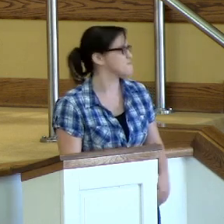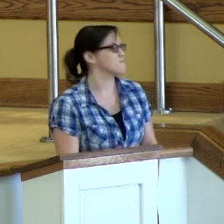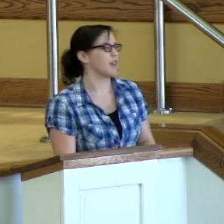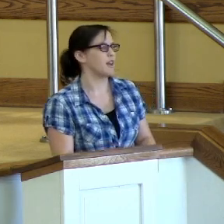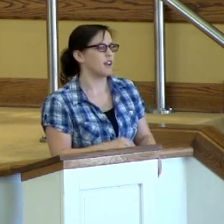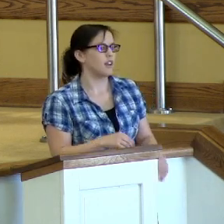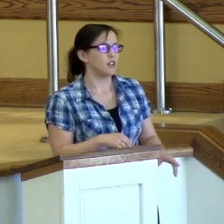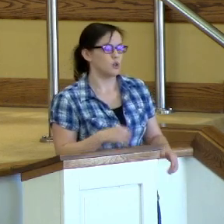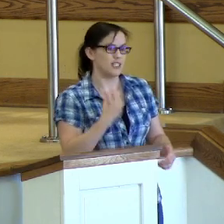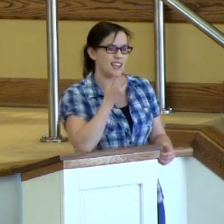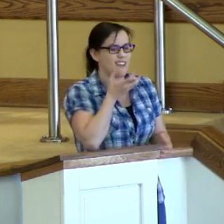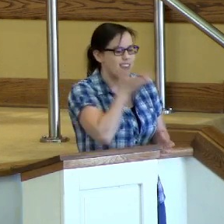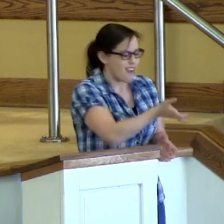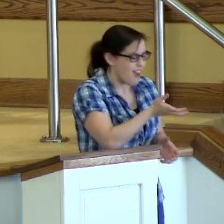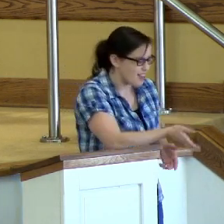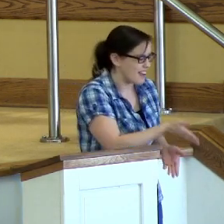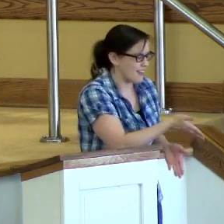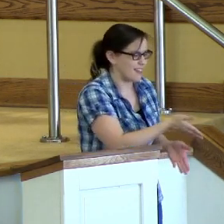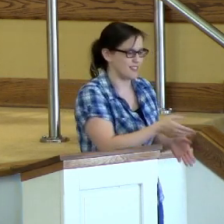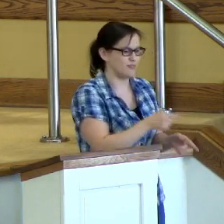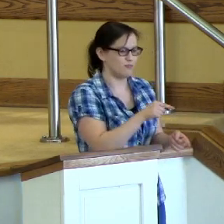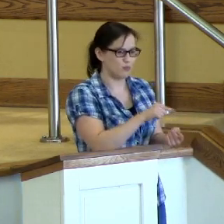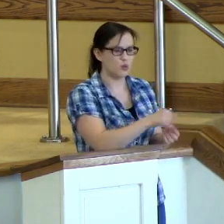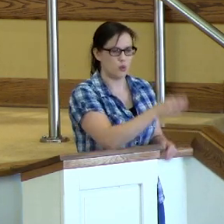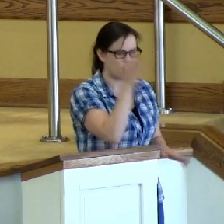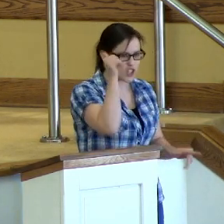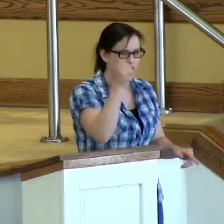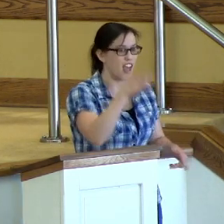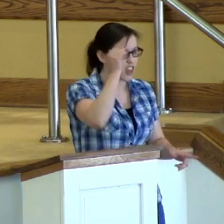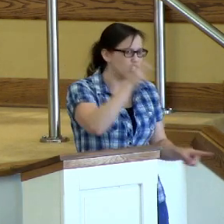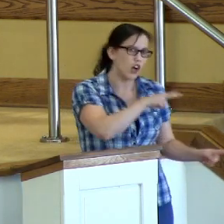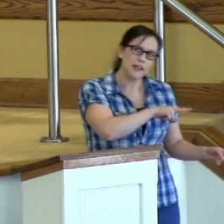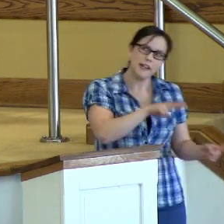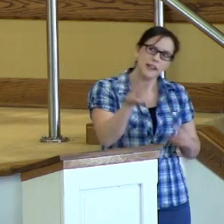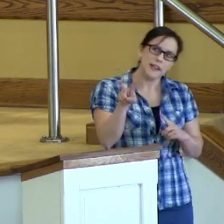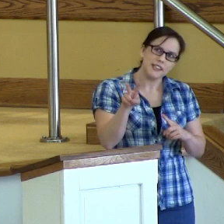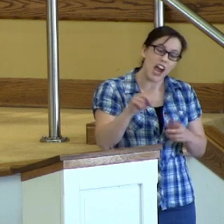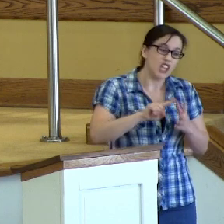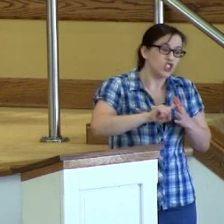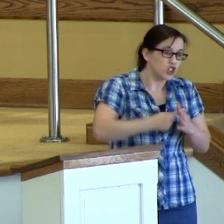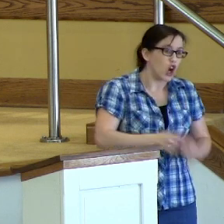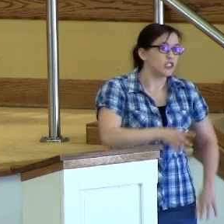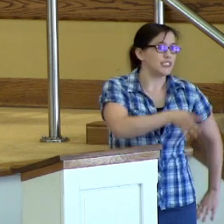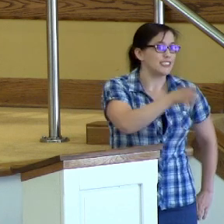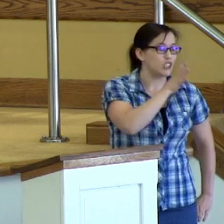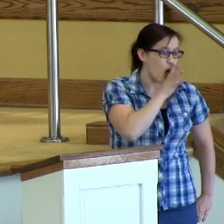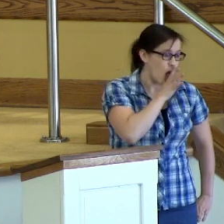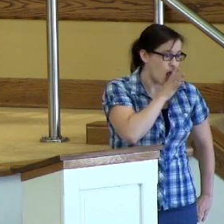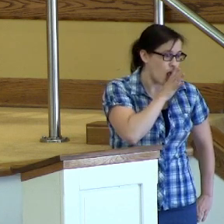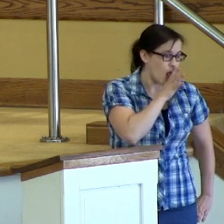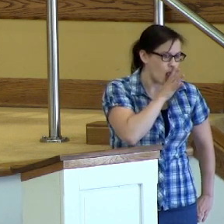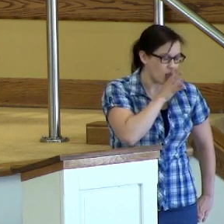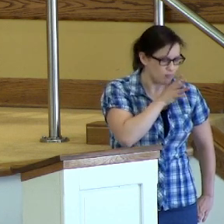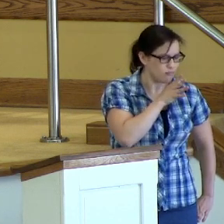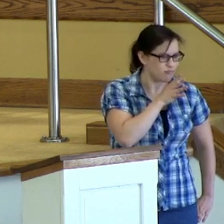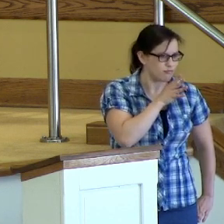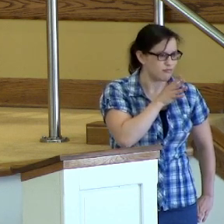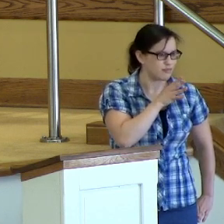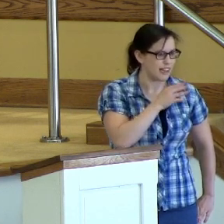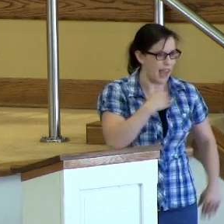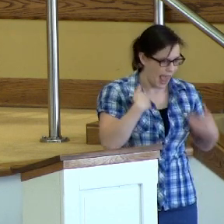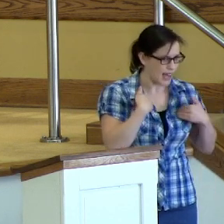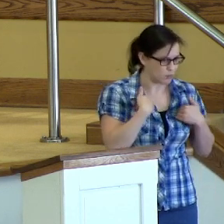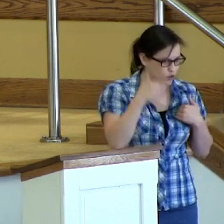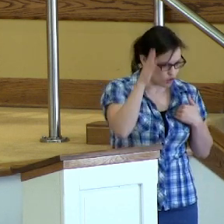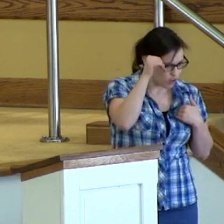This is good stuff. And the ass said unto Balaam, I mean, his dumb donkey is talking to him. And I mean, she's talking, it's not